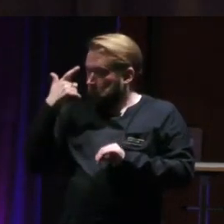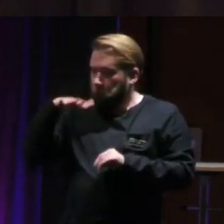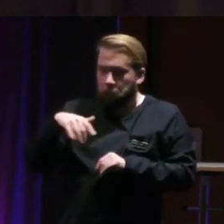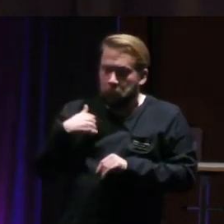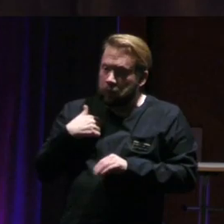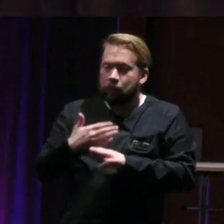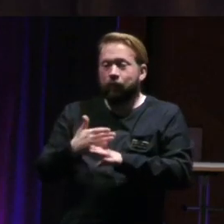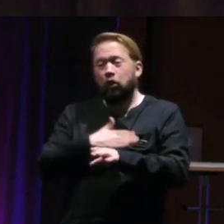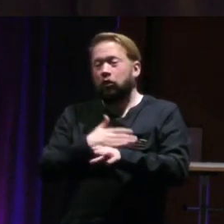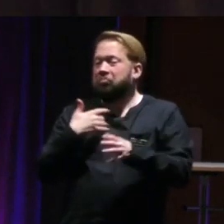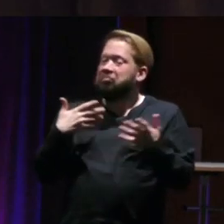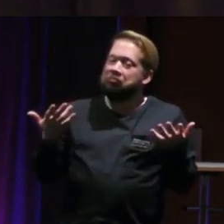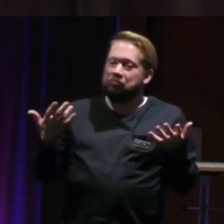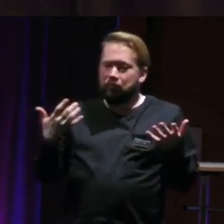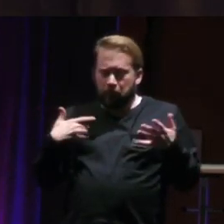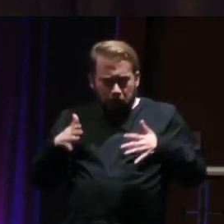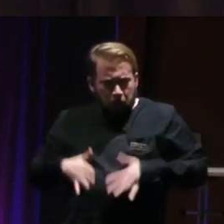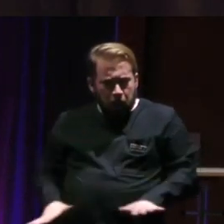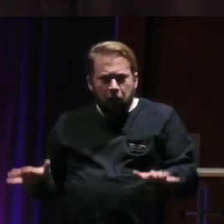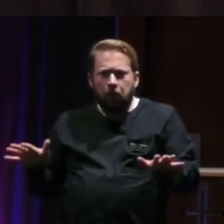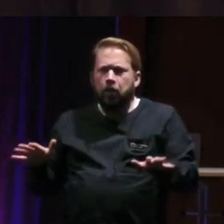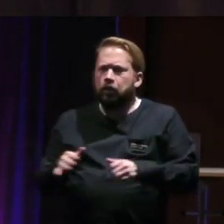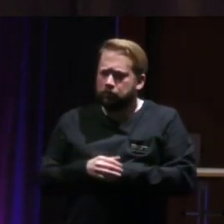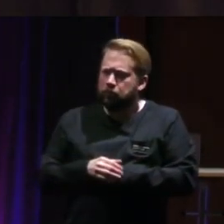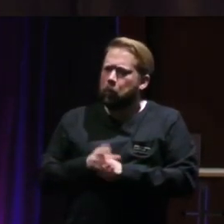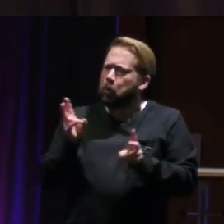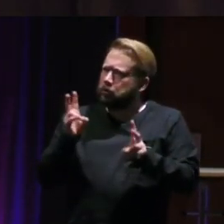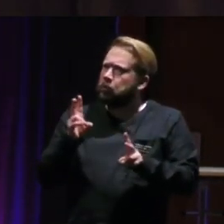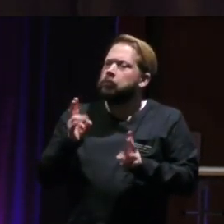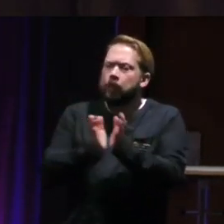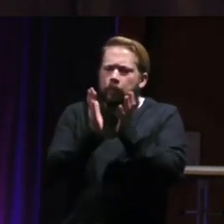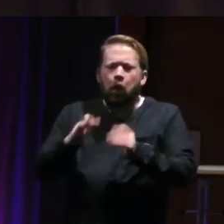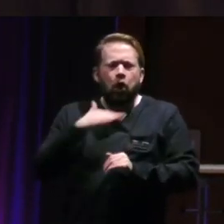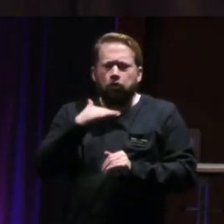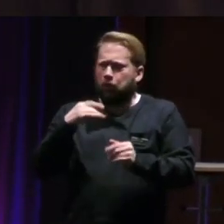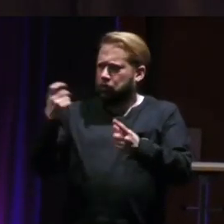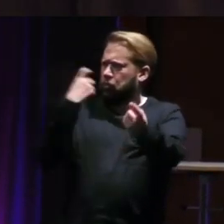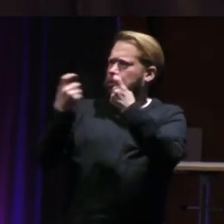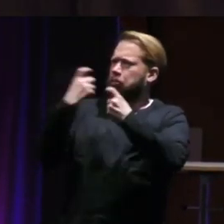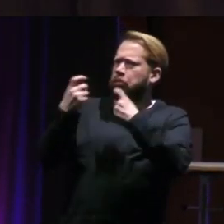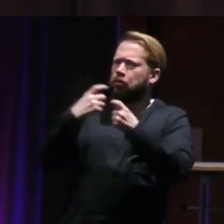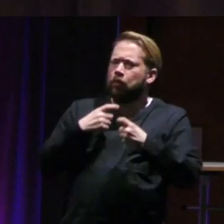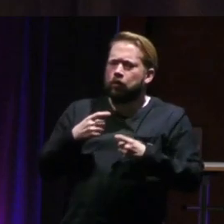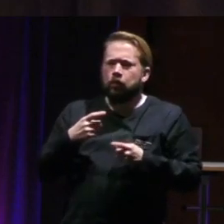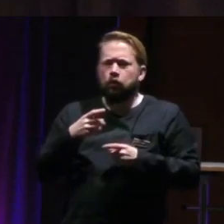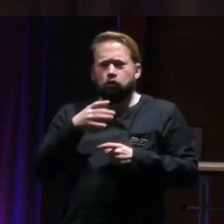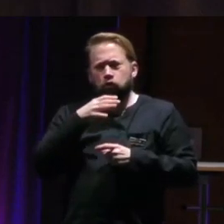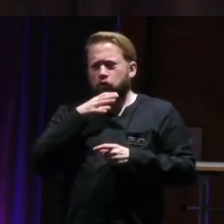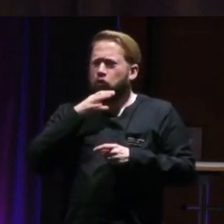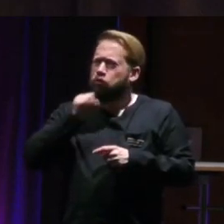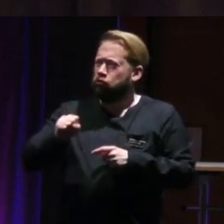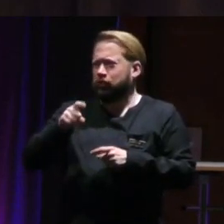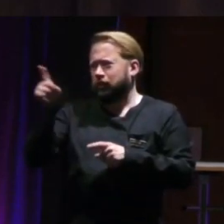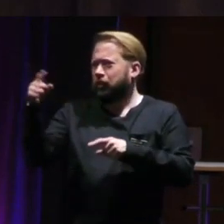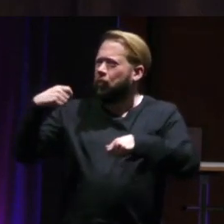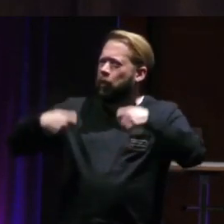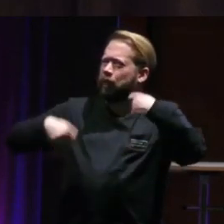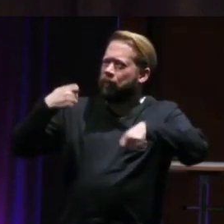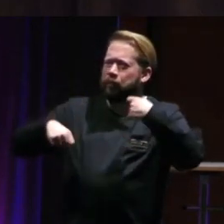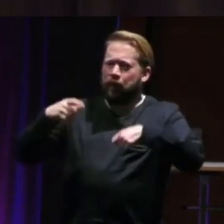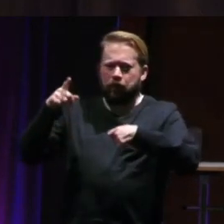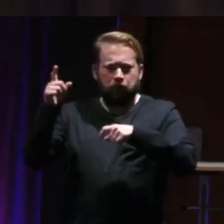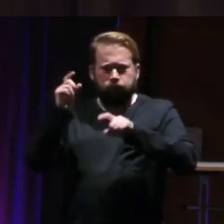expect so much, you know, hatred about us from Russian propaganda. So when